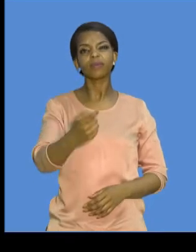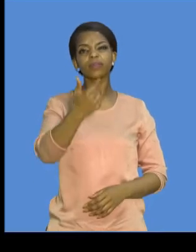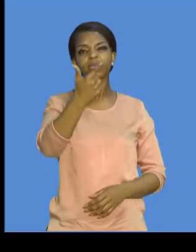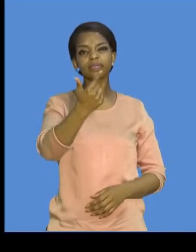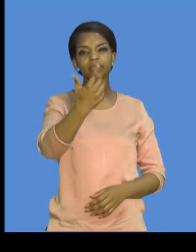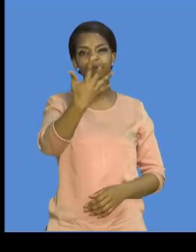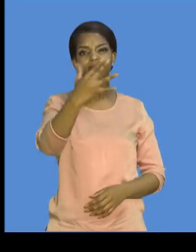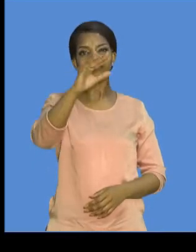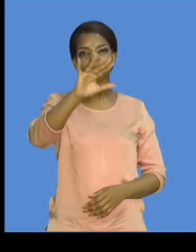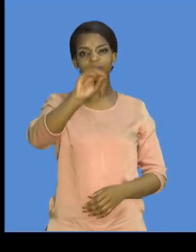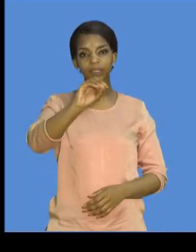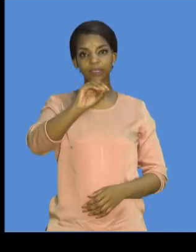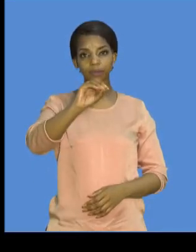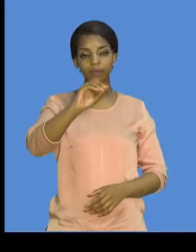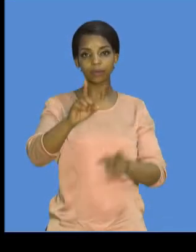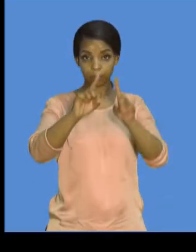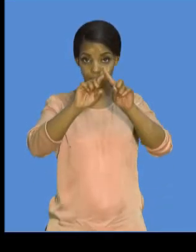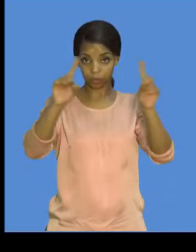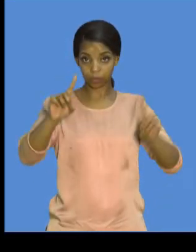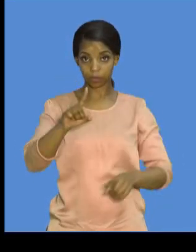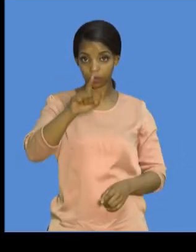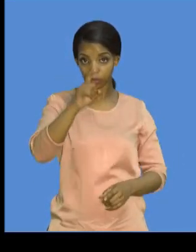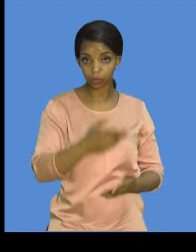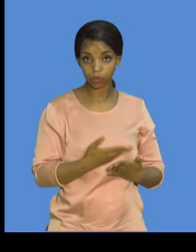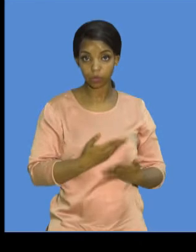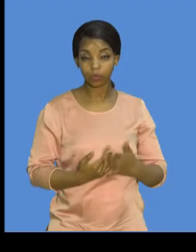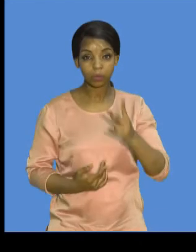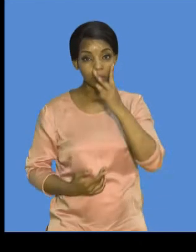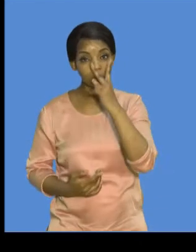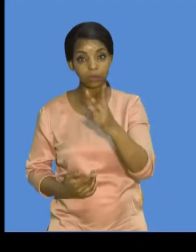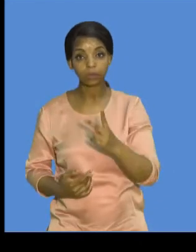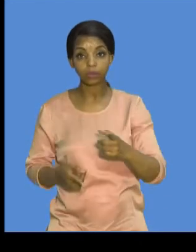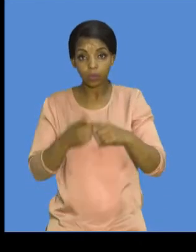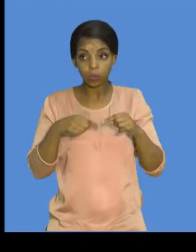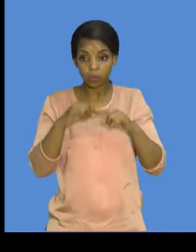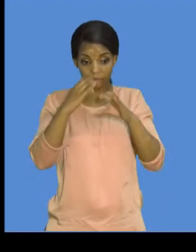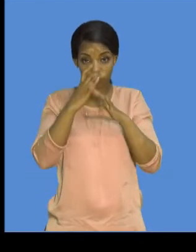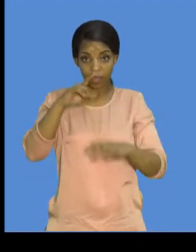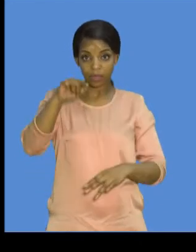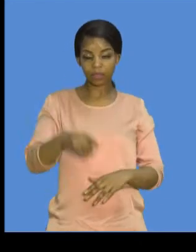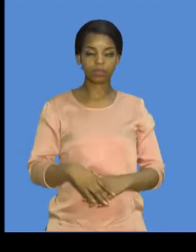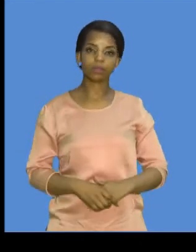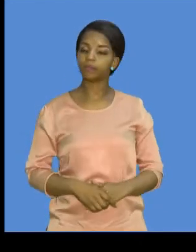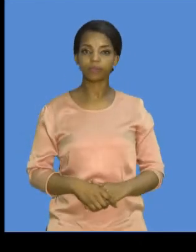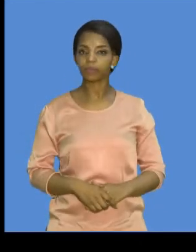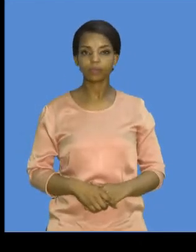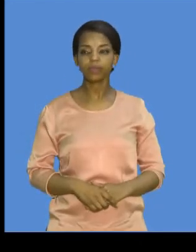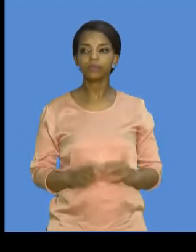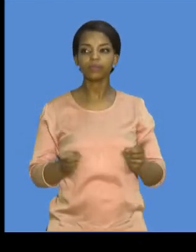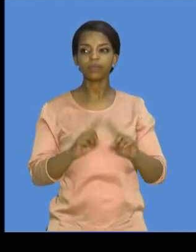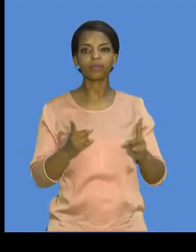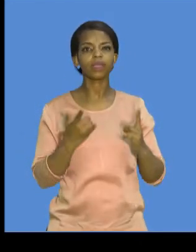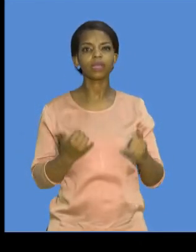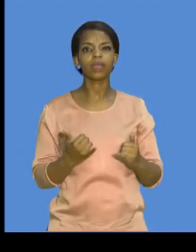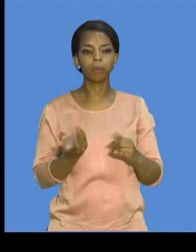5,750, but you can see that that's not what we are dealing with there. Instead, this is actually more by